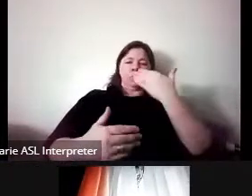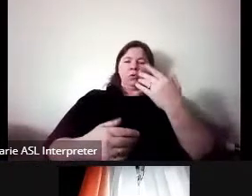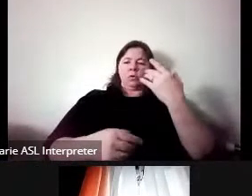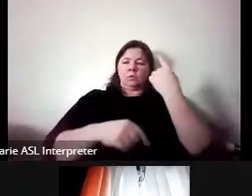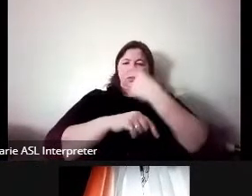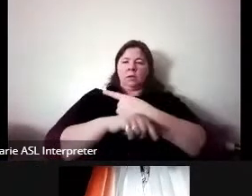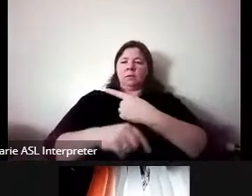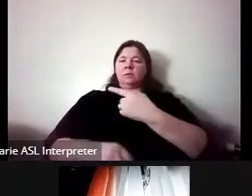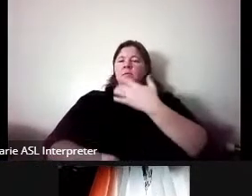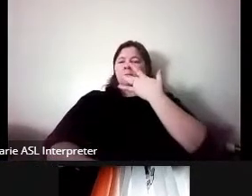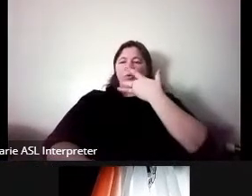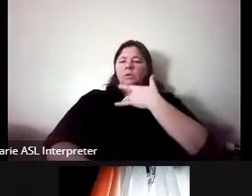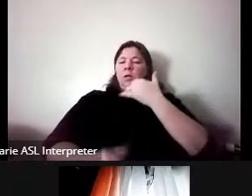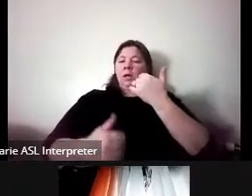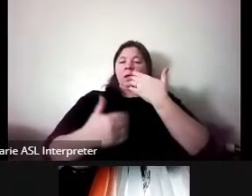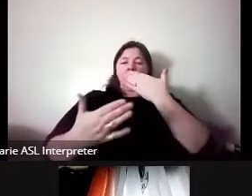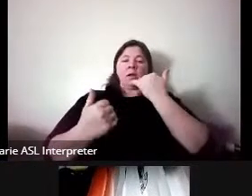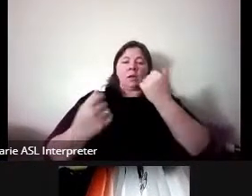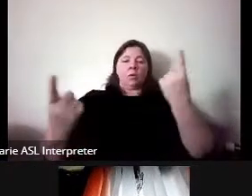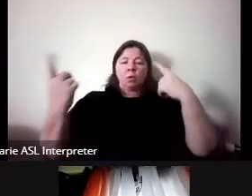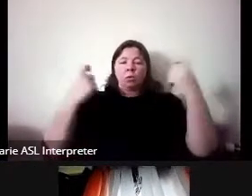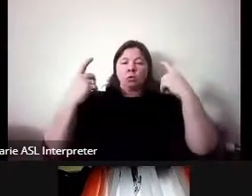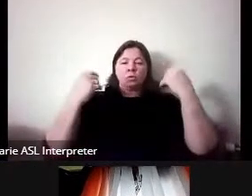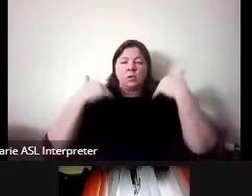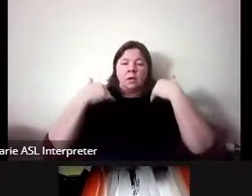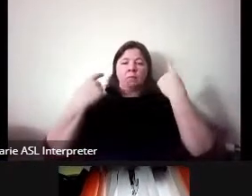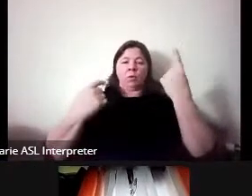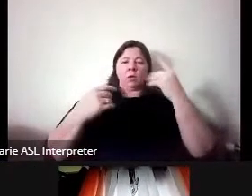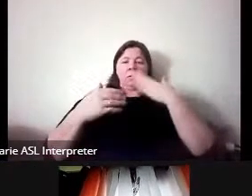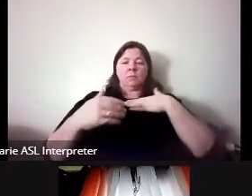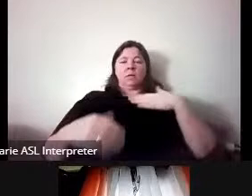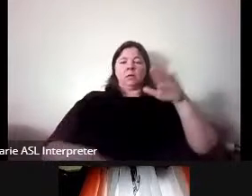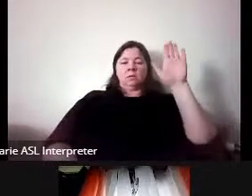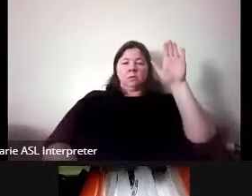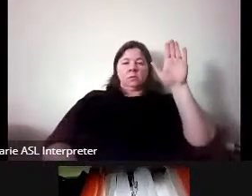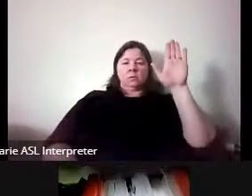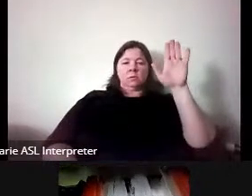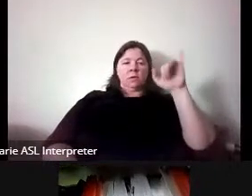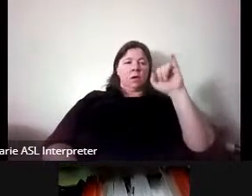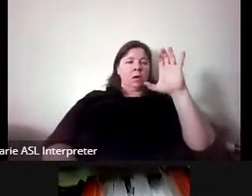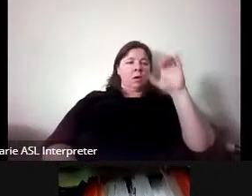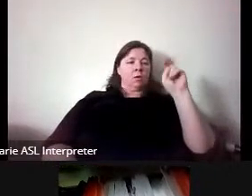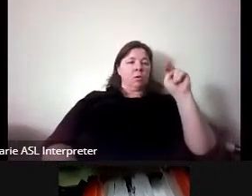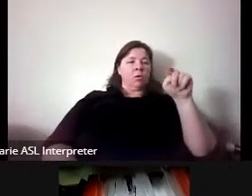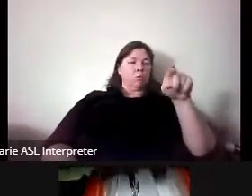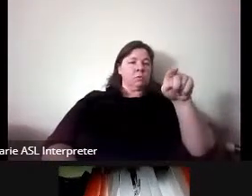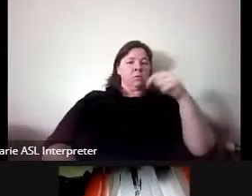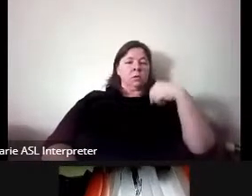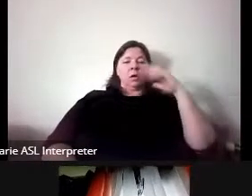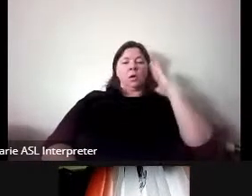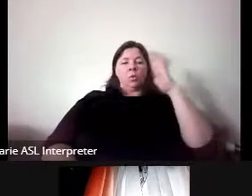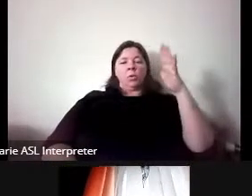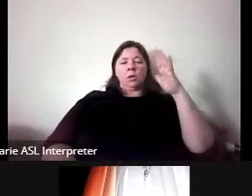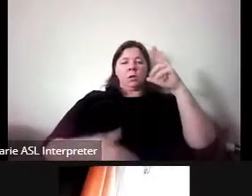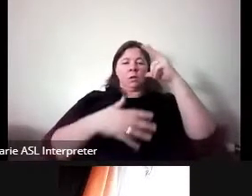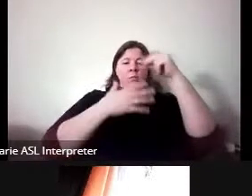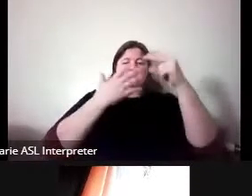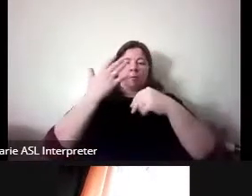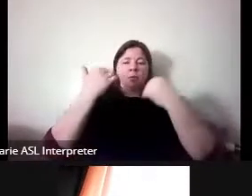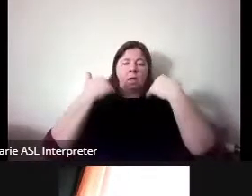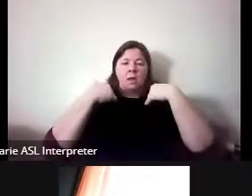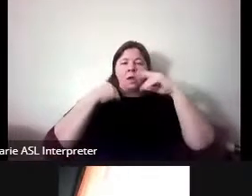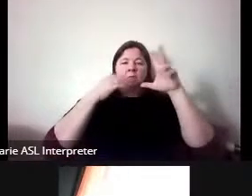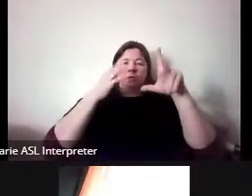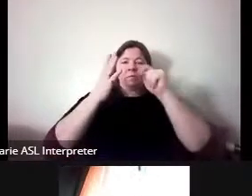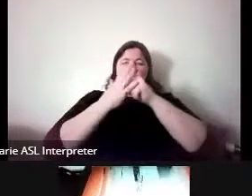Great, thank you. Is there anyone else that has a question? Please raise your hand, that little icon. I'll go through and see if anyone's got their